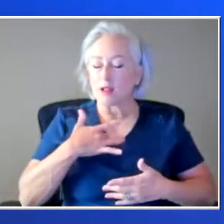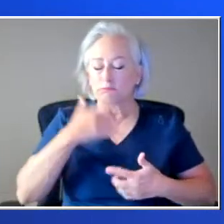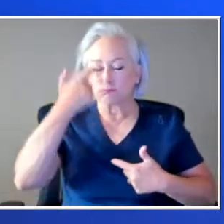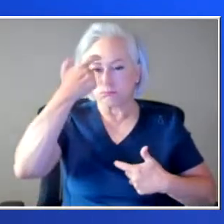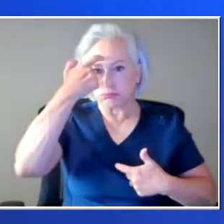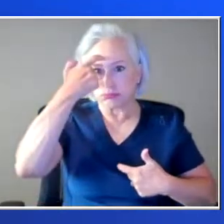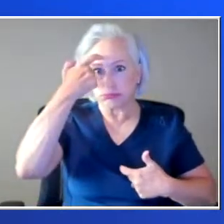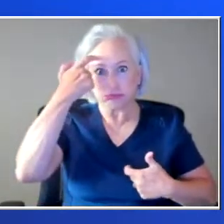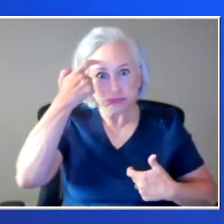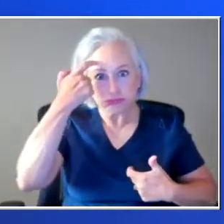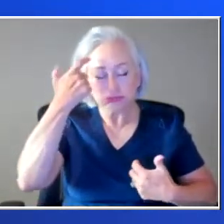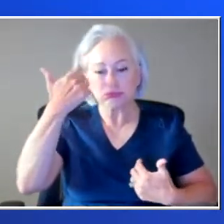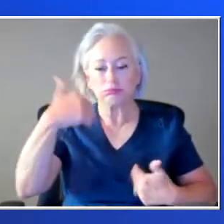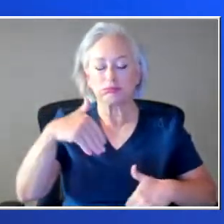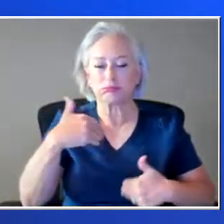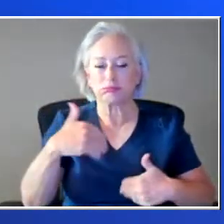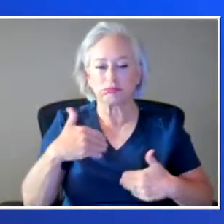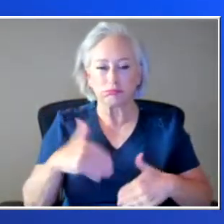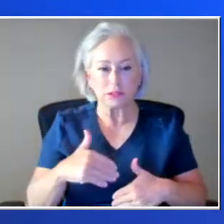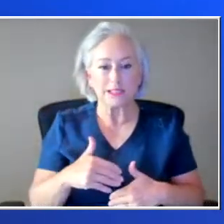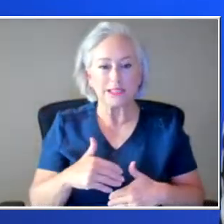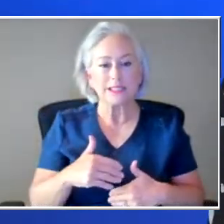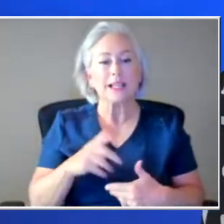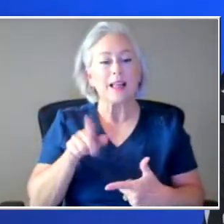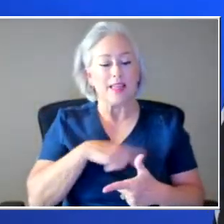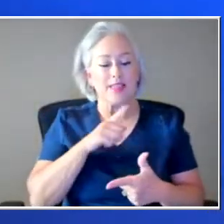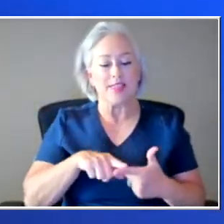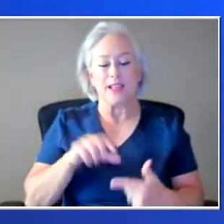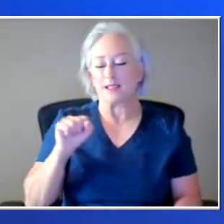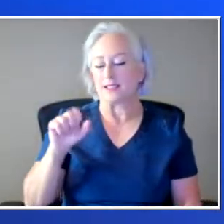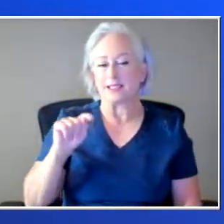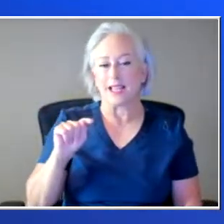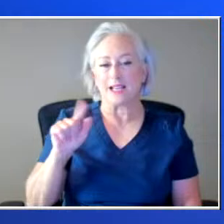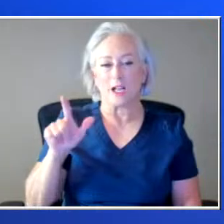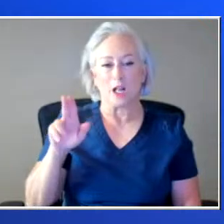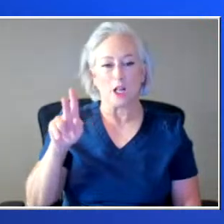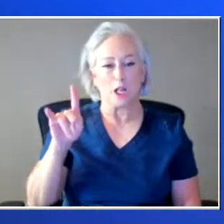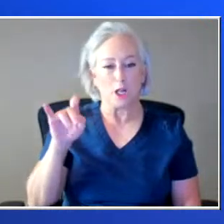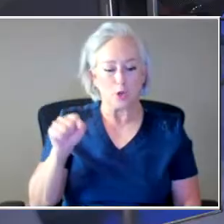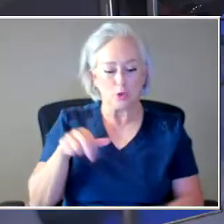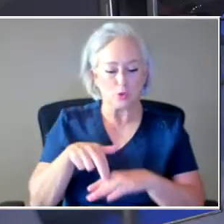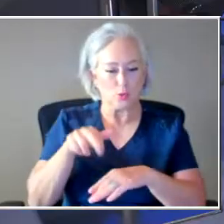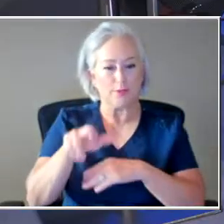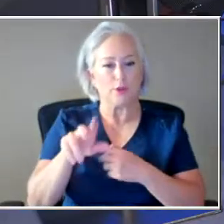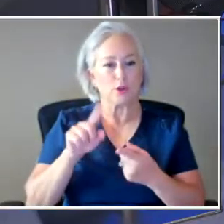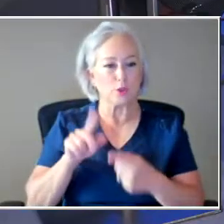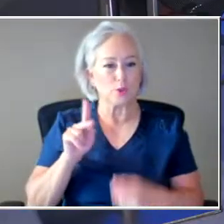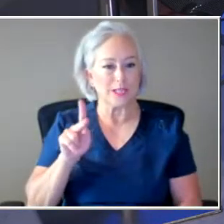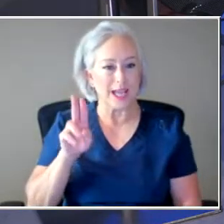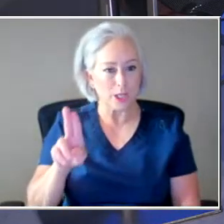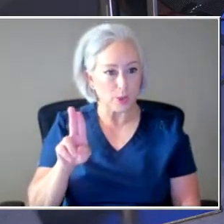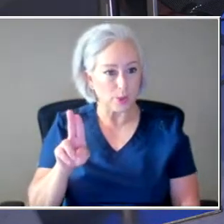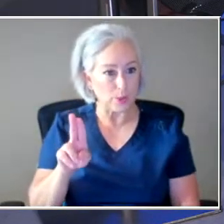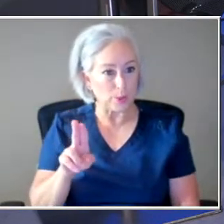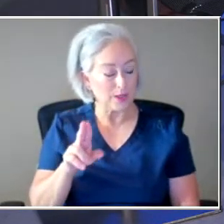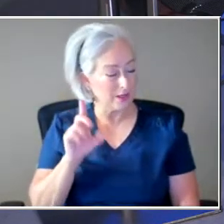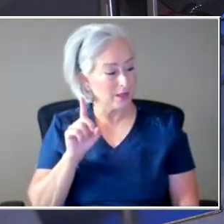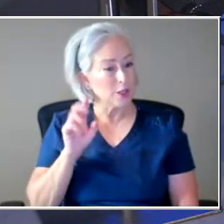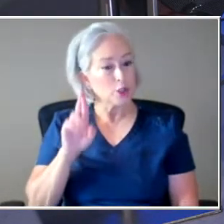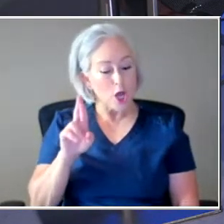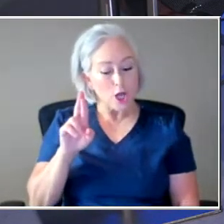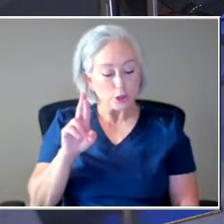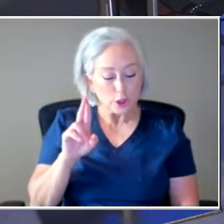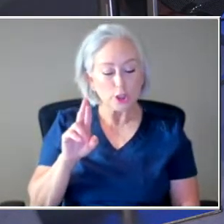there, St. Luke's referred me to KU. Wow, traumatized. Is that a word, Dr. Junet, that you hear